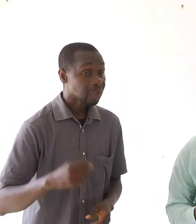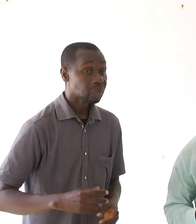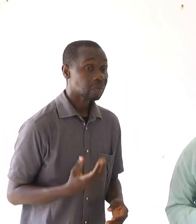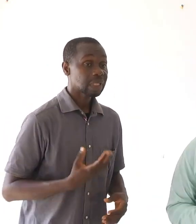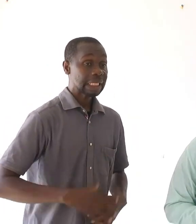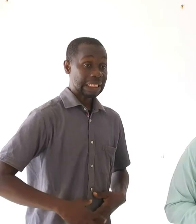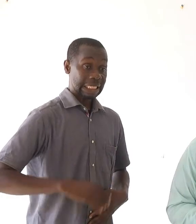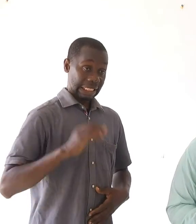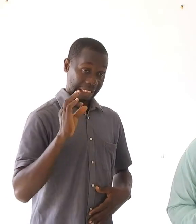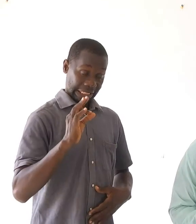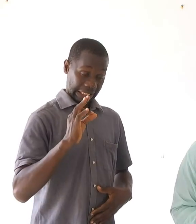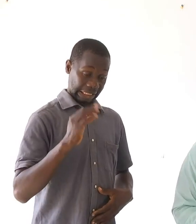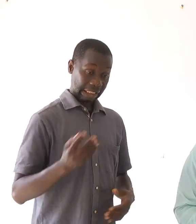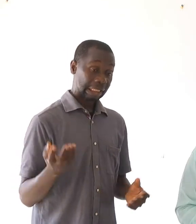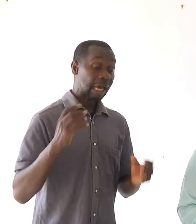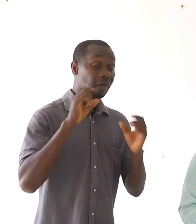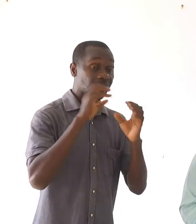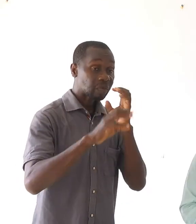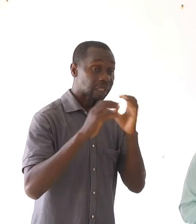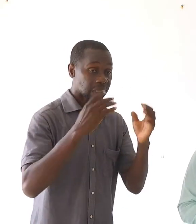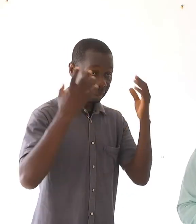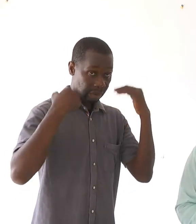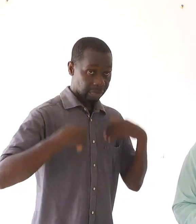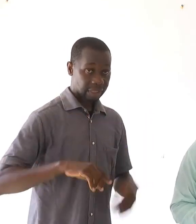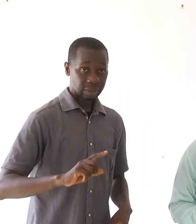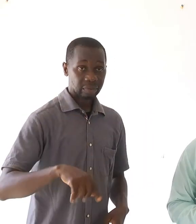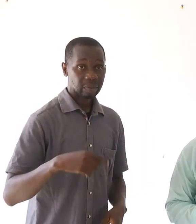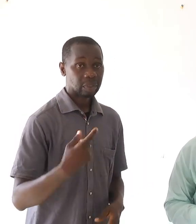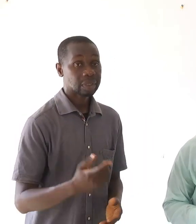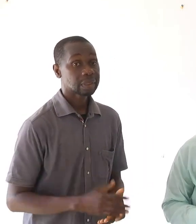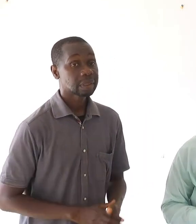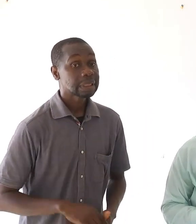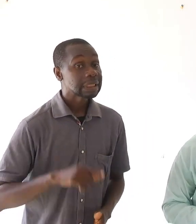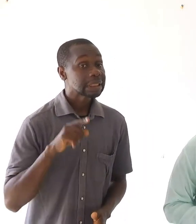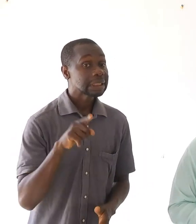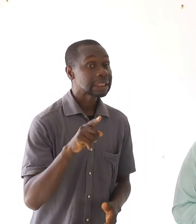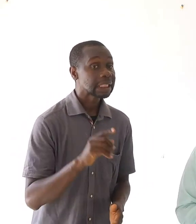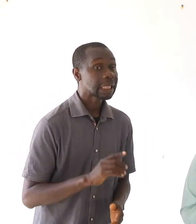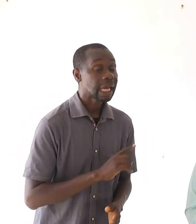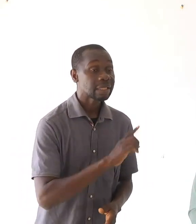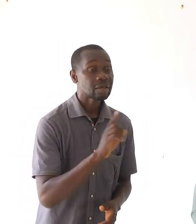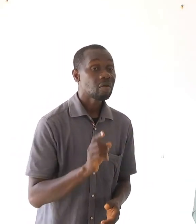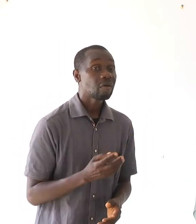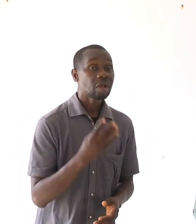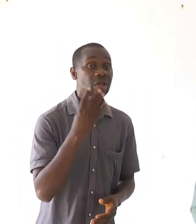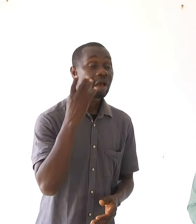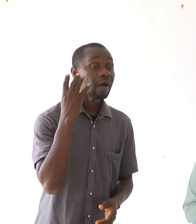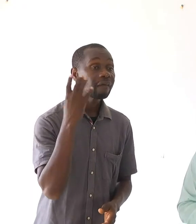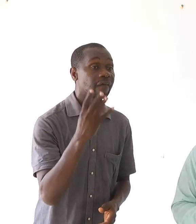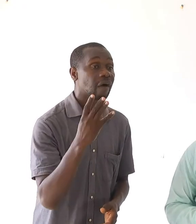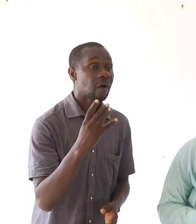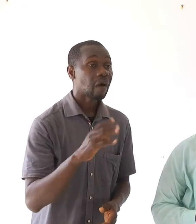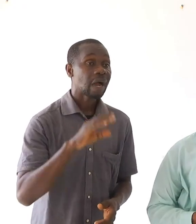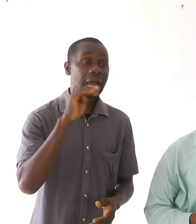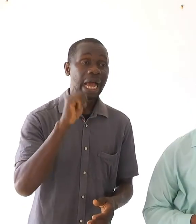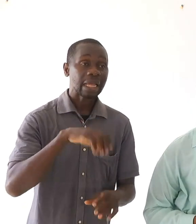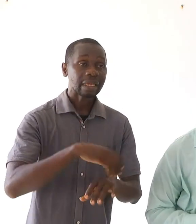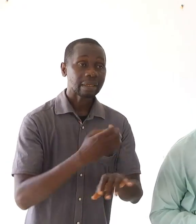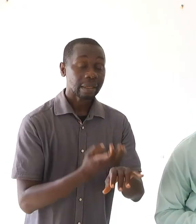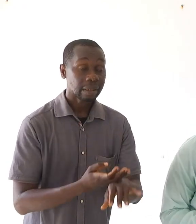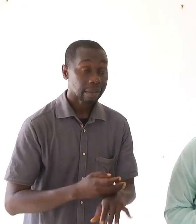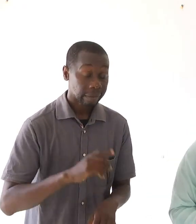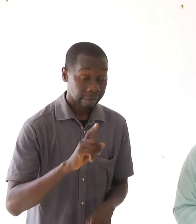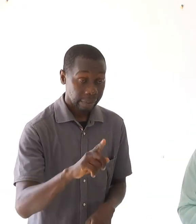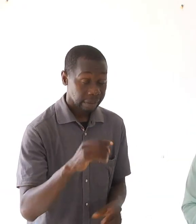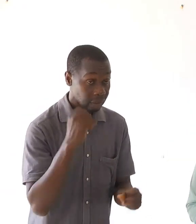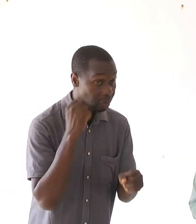have communicated to those parts of the body. So these are the four endocrine glands that we are required